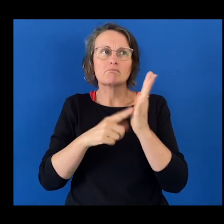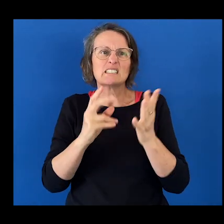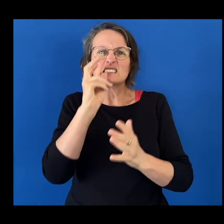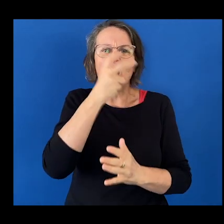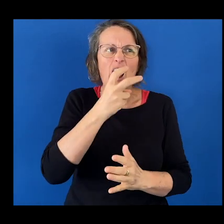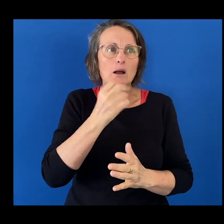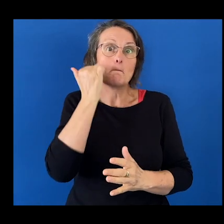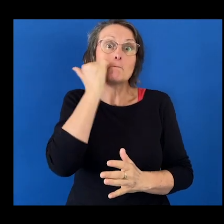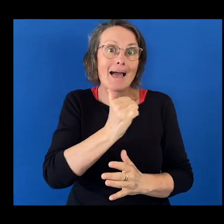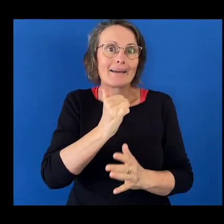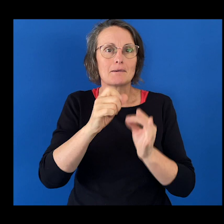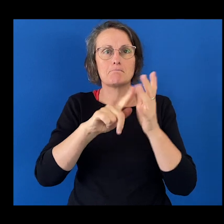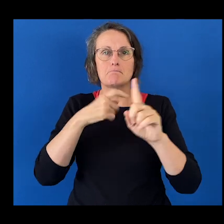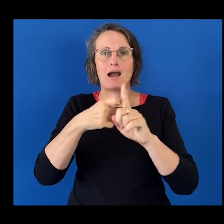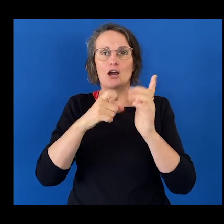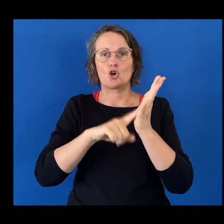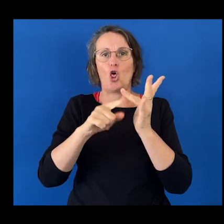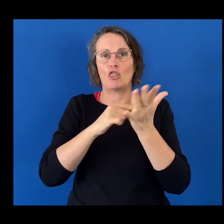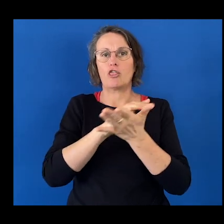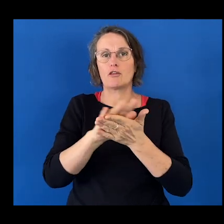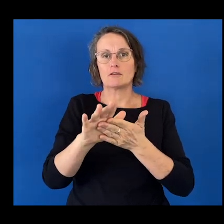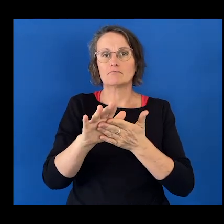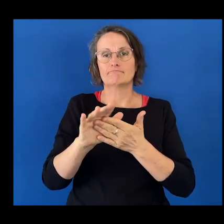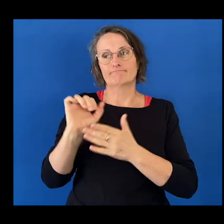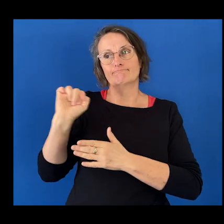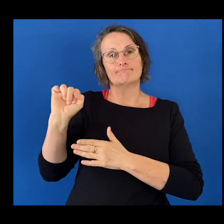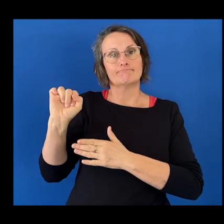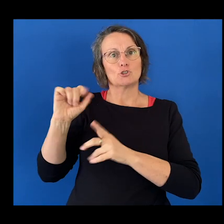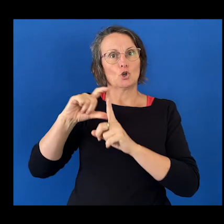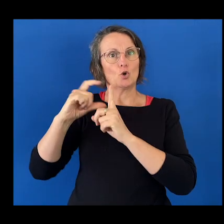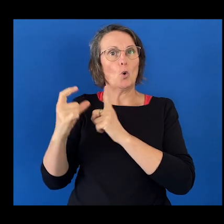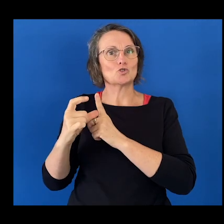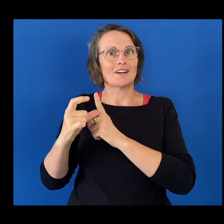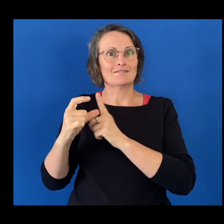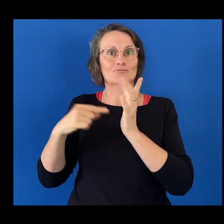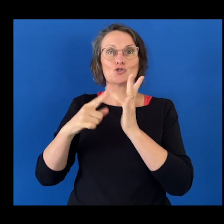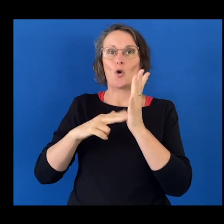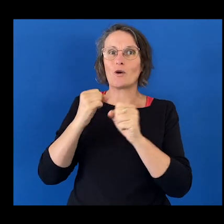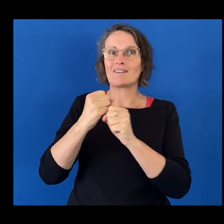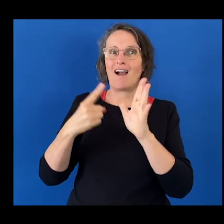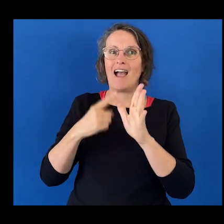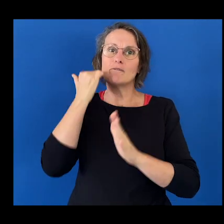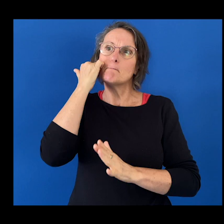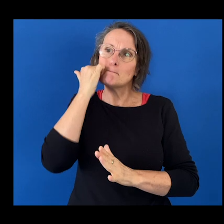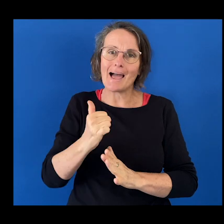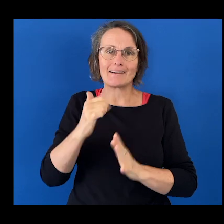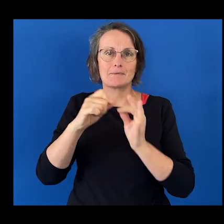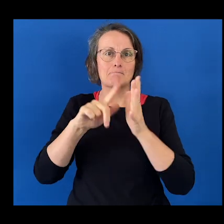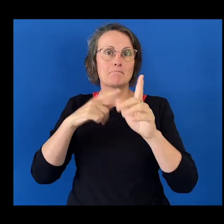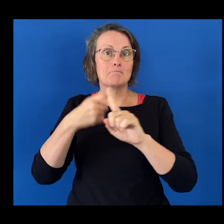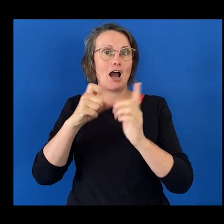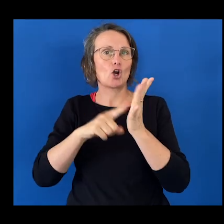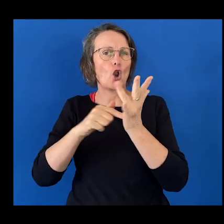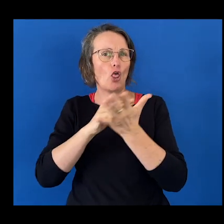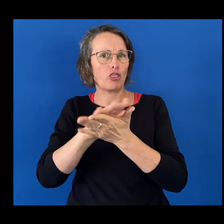it's a black bark cloth. There it's a tradition too, I understand, in Tonga, of black bark